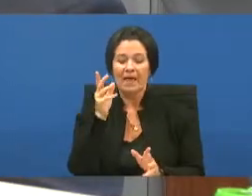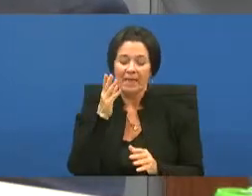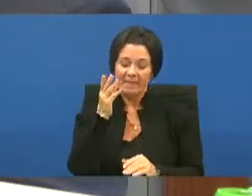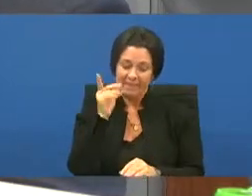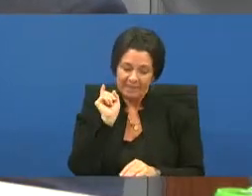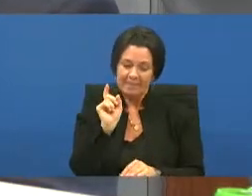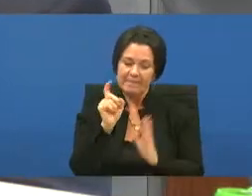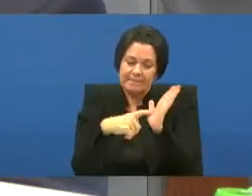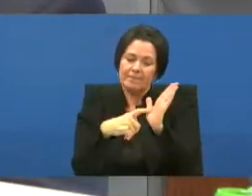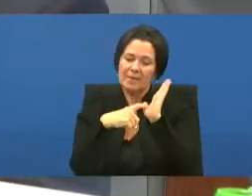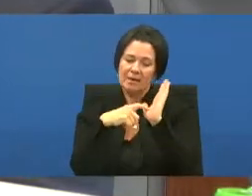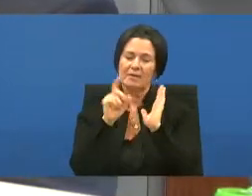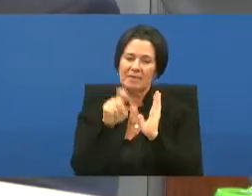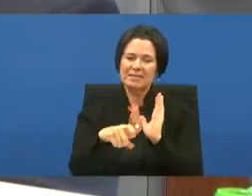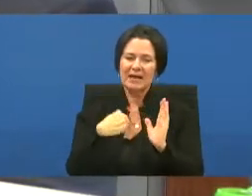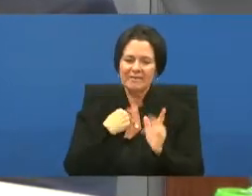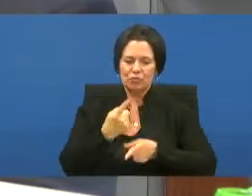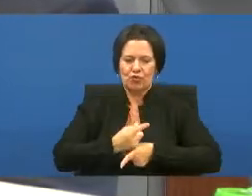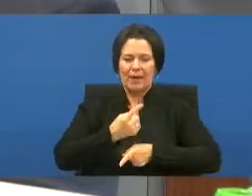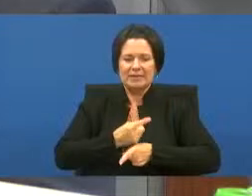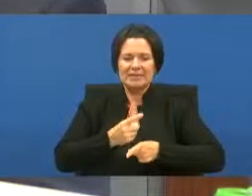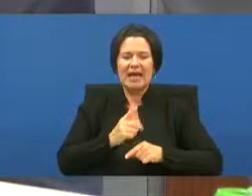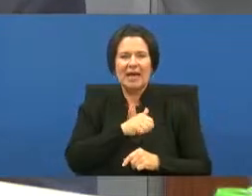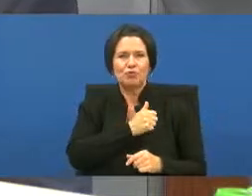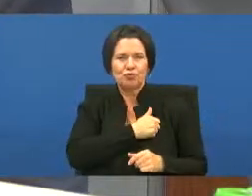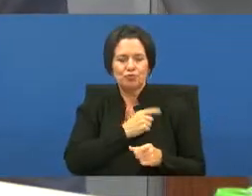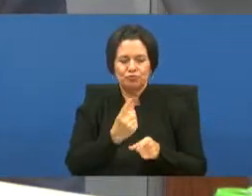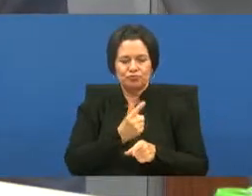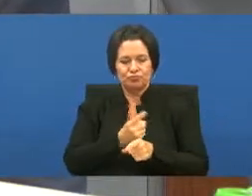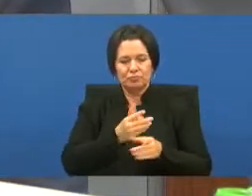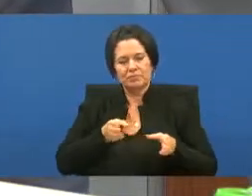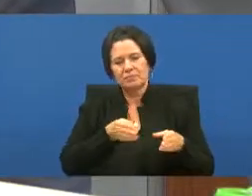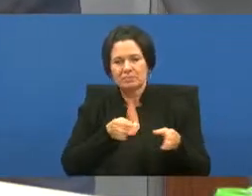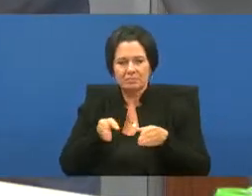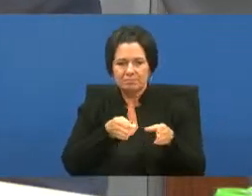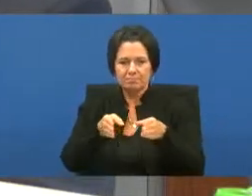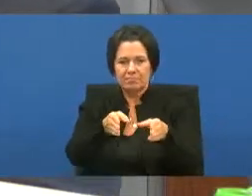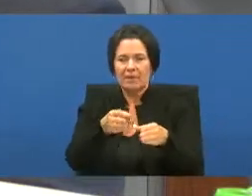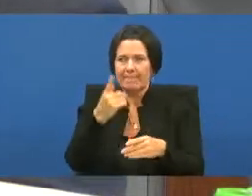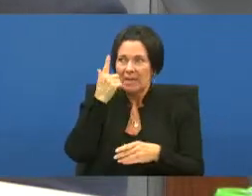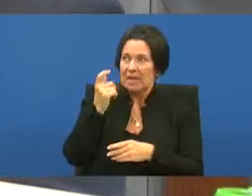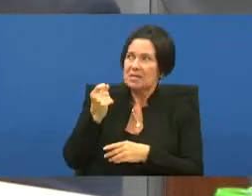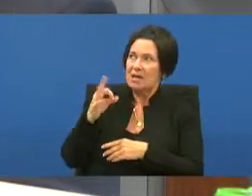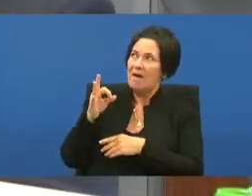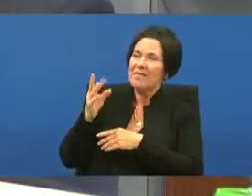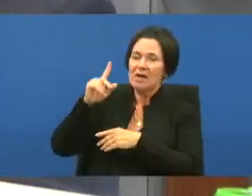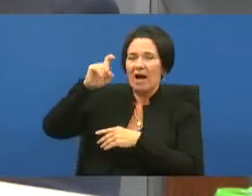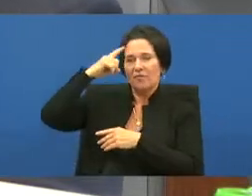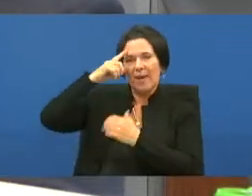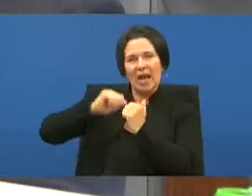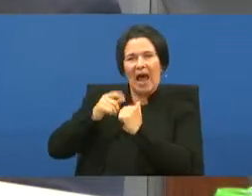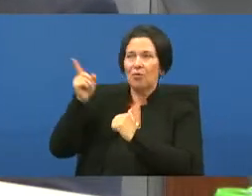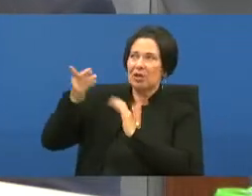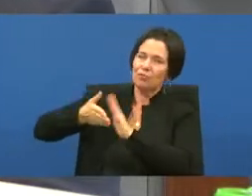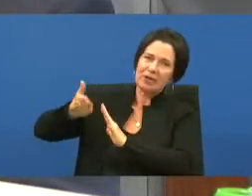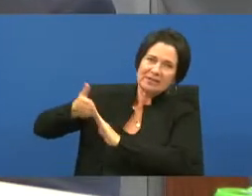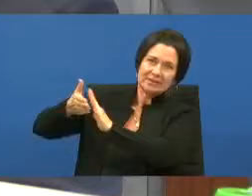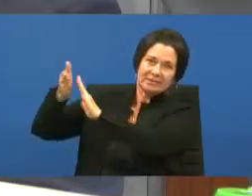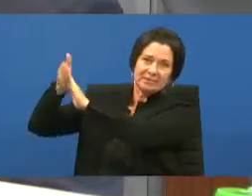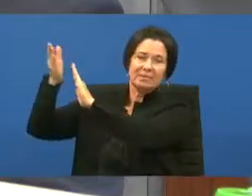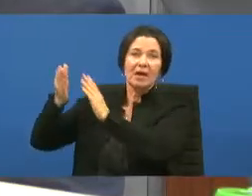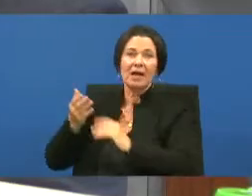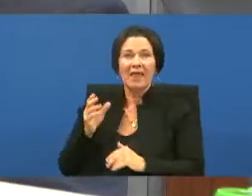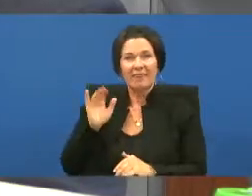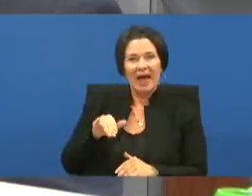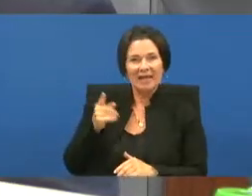that we have to focus on the basic functions of government, right? And I'm 100% behind that. I think that's the idea